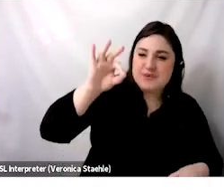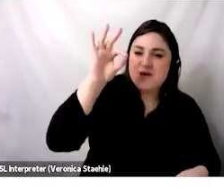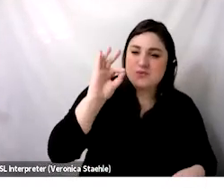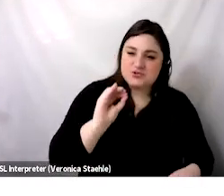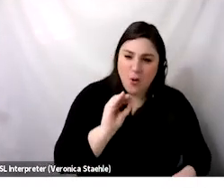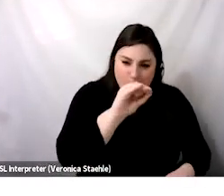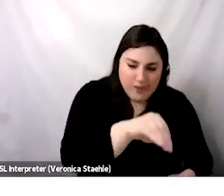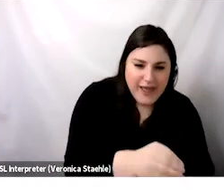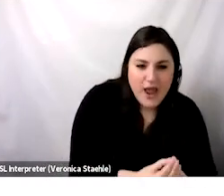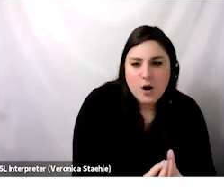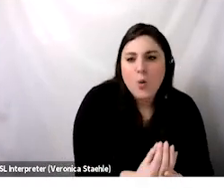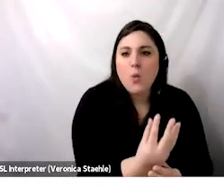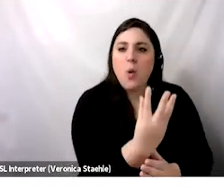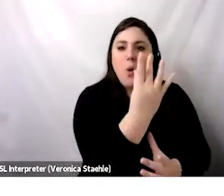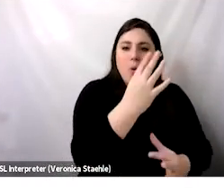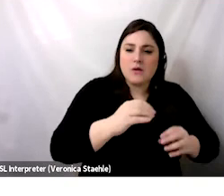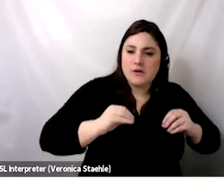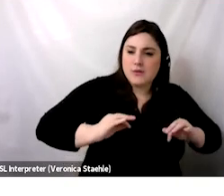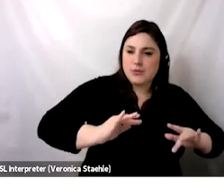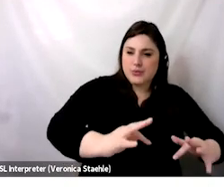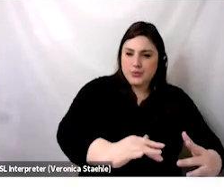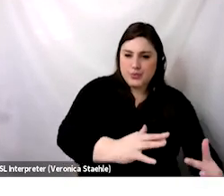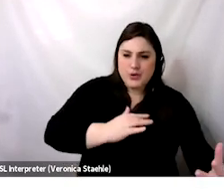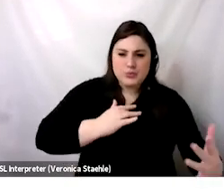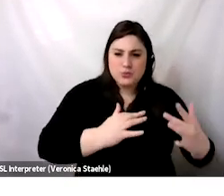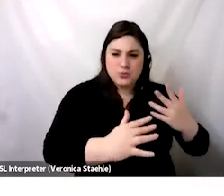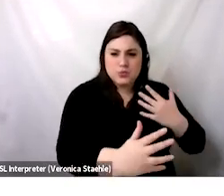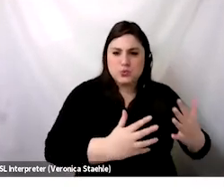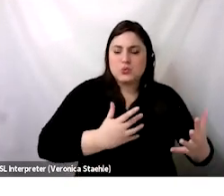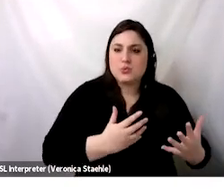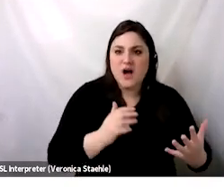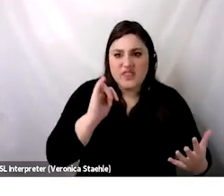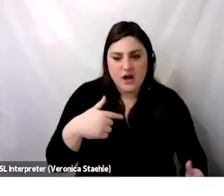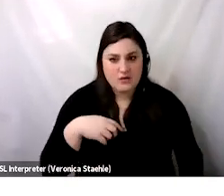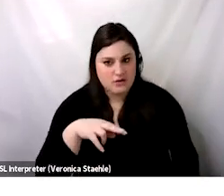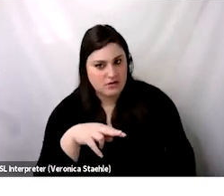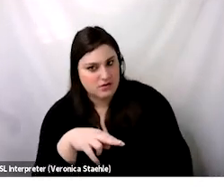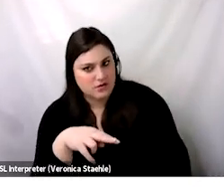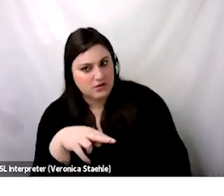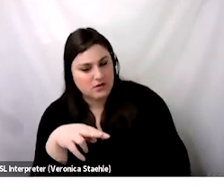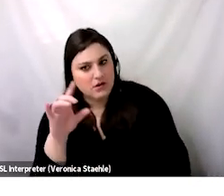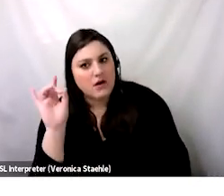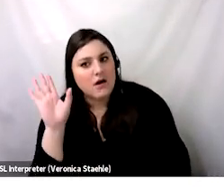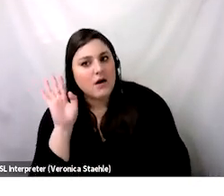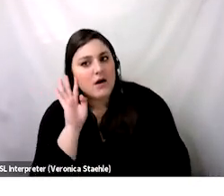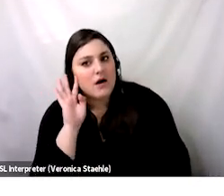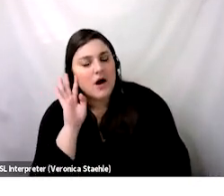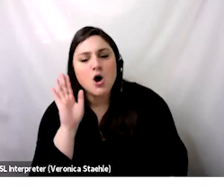that from a textbook. I got that from sitting around elders and listening to their